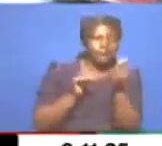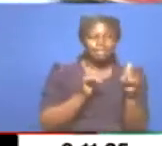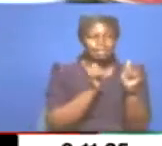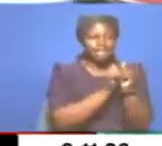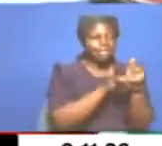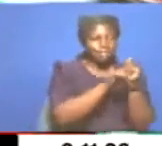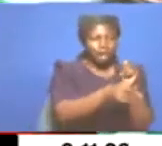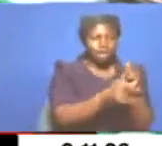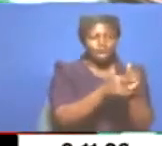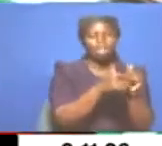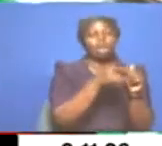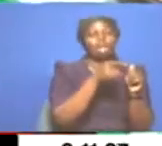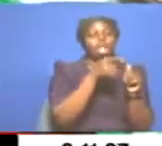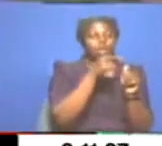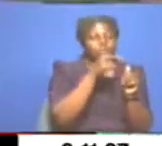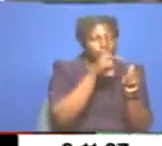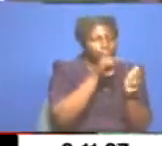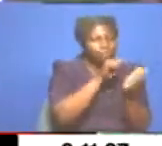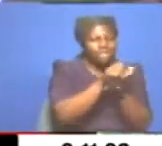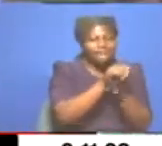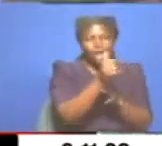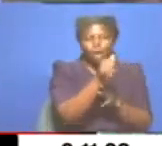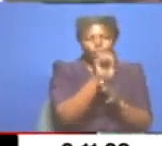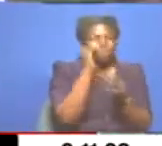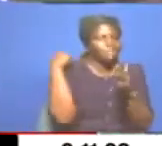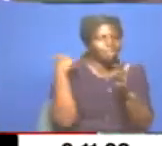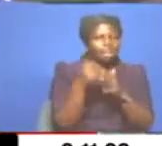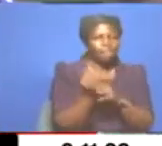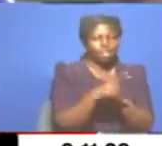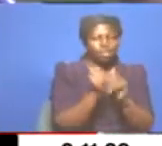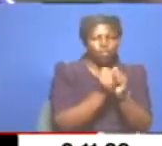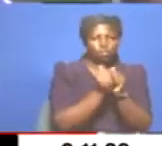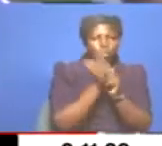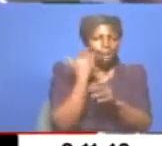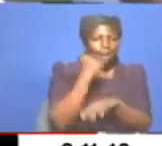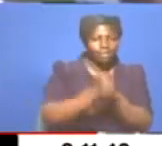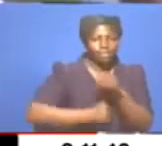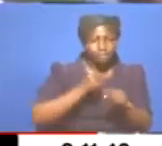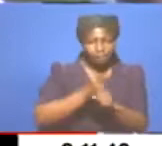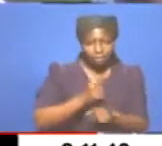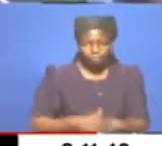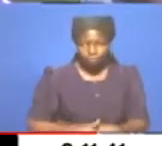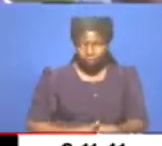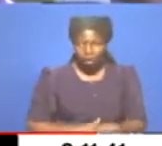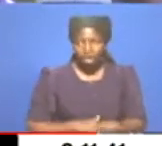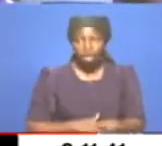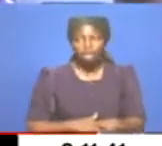be processed since October last year. Young people was our target.